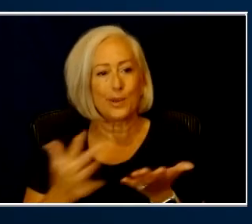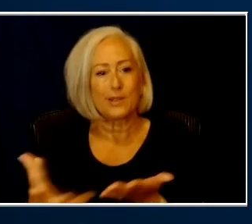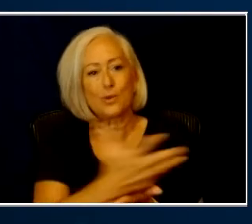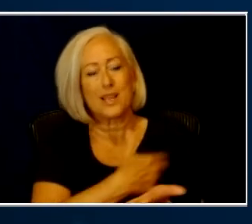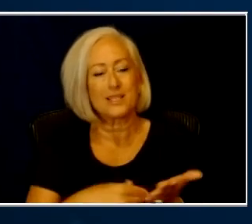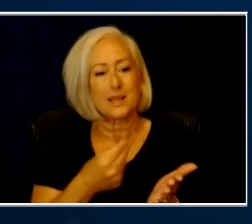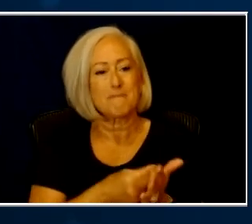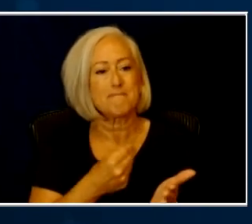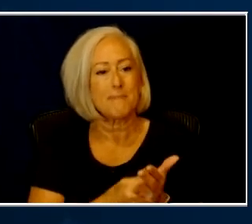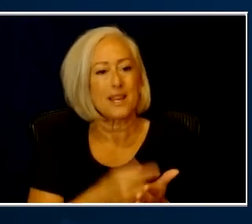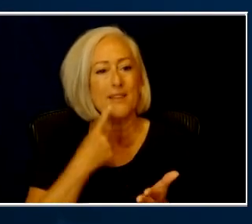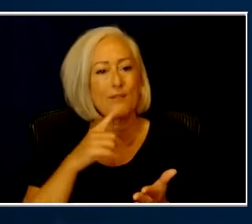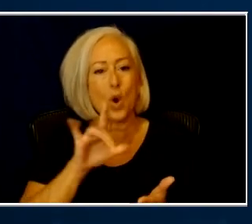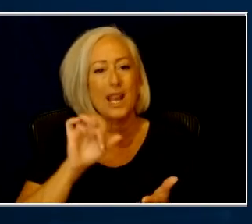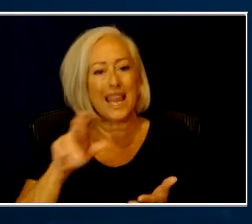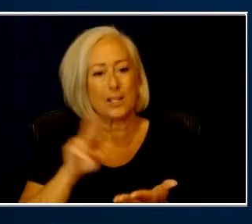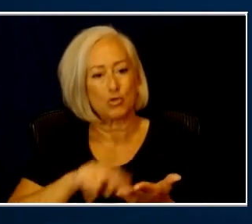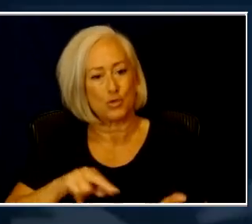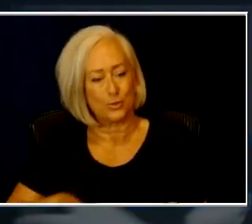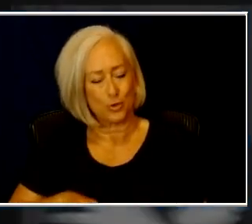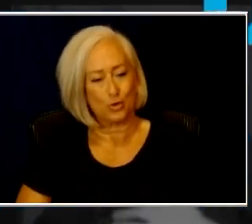research.